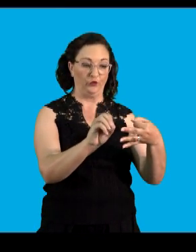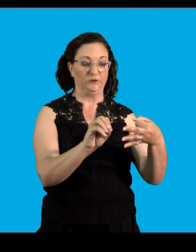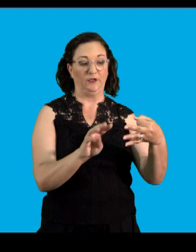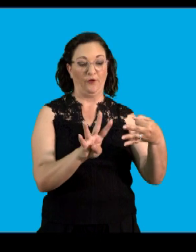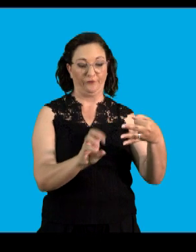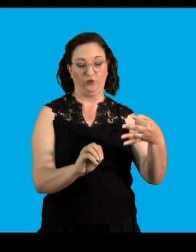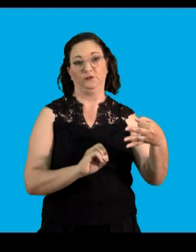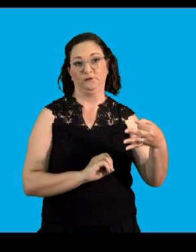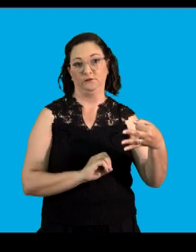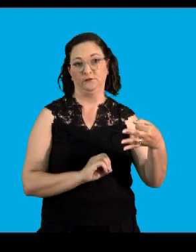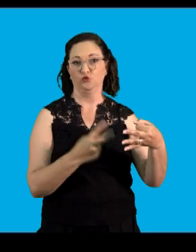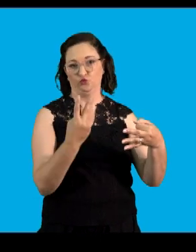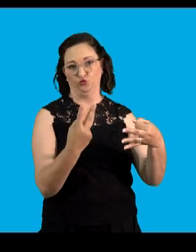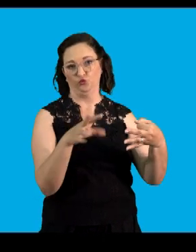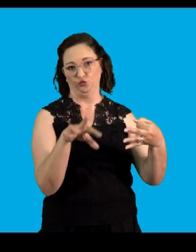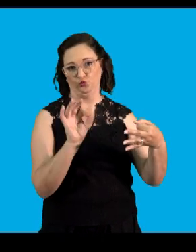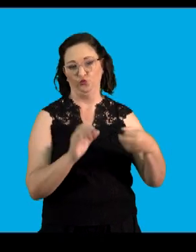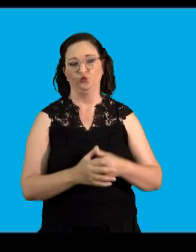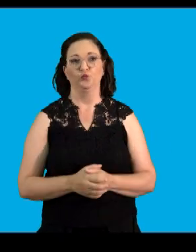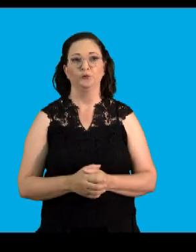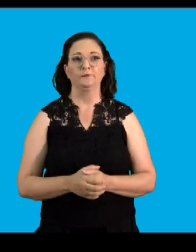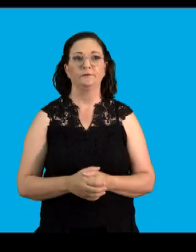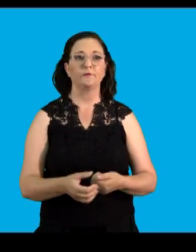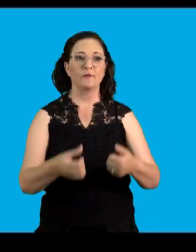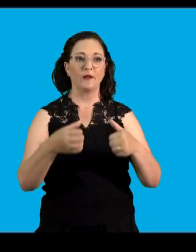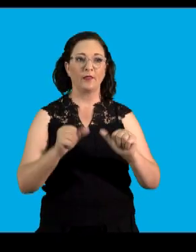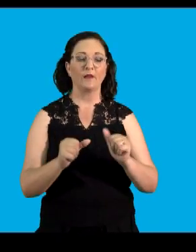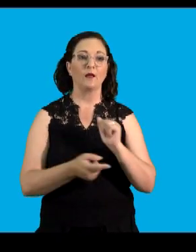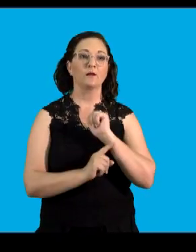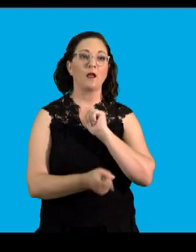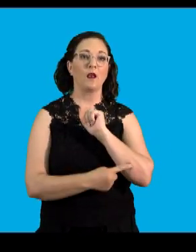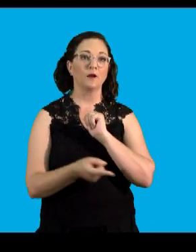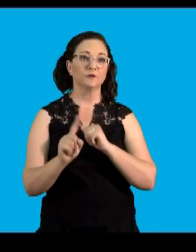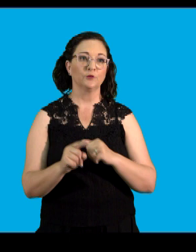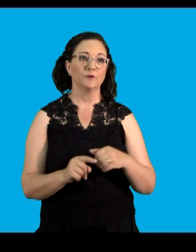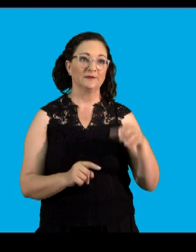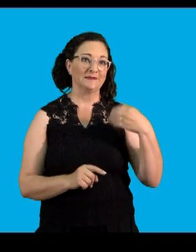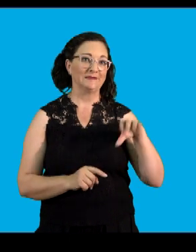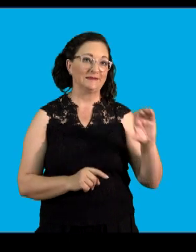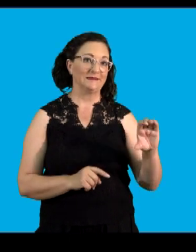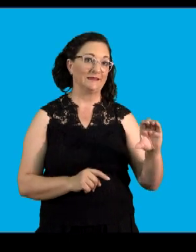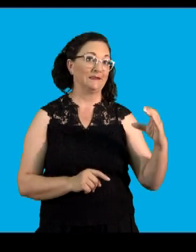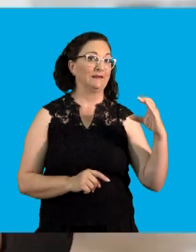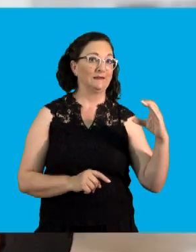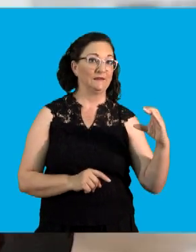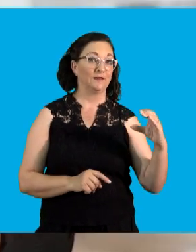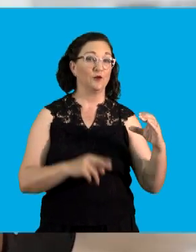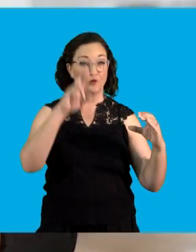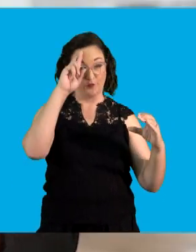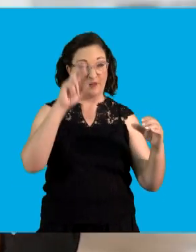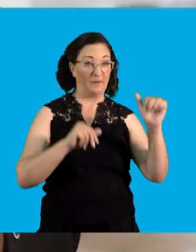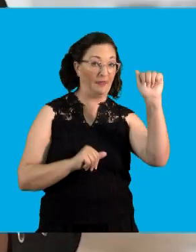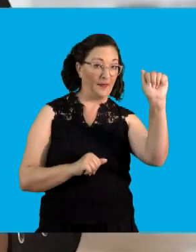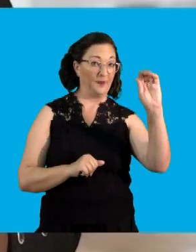2 questions that you've chosen. Right. Lastly, in your exam, you've got section C. Remember, we've got section A, B,